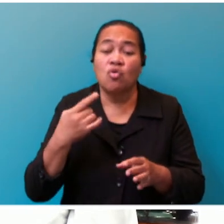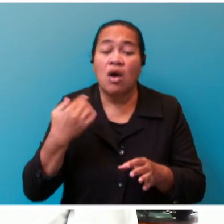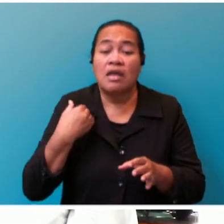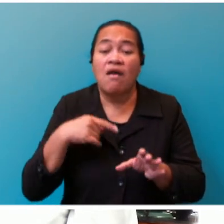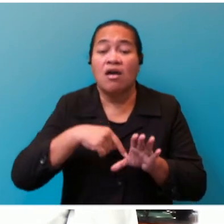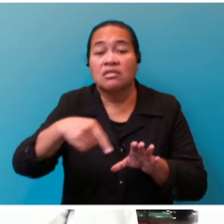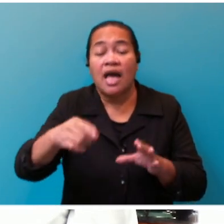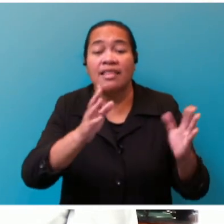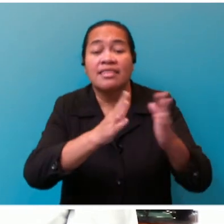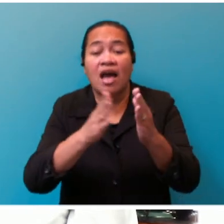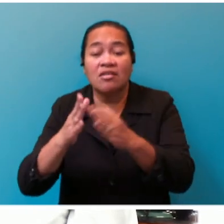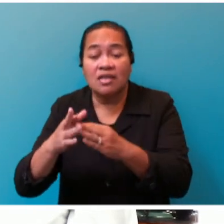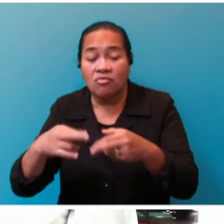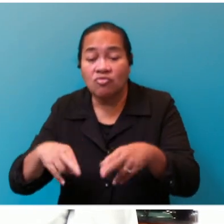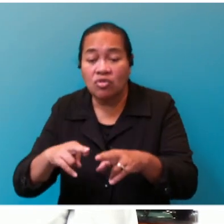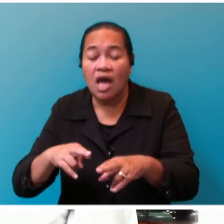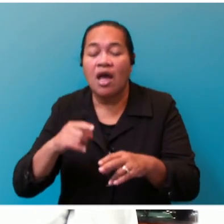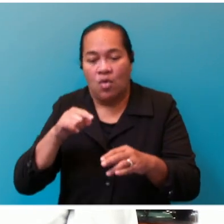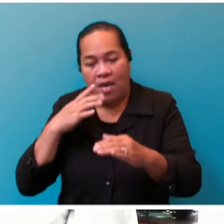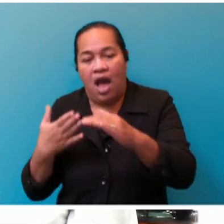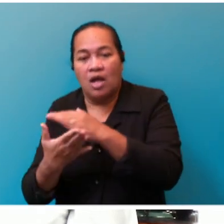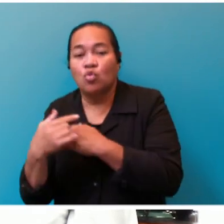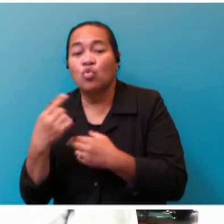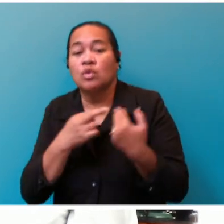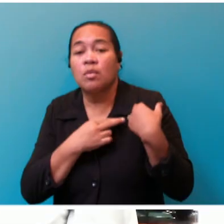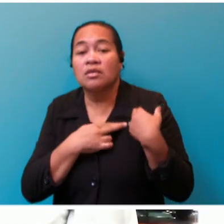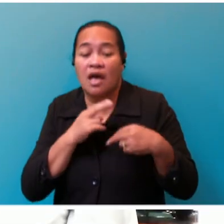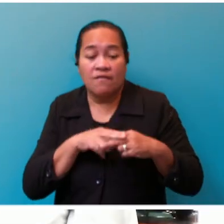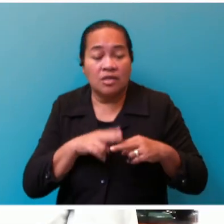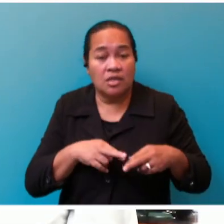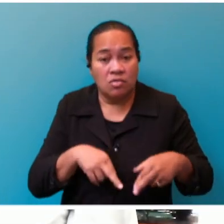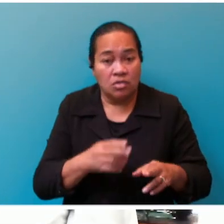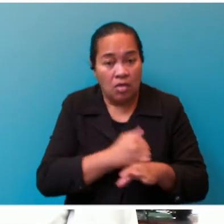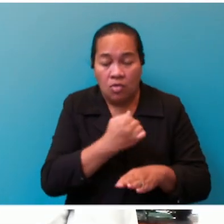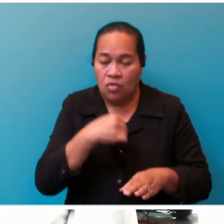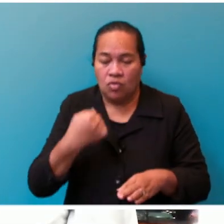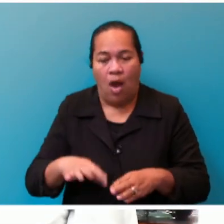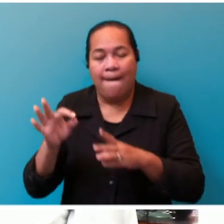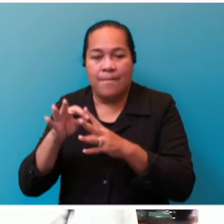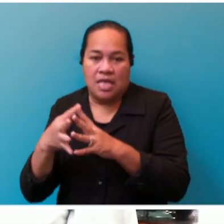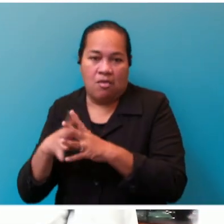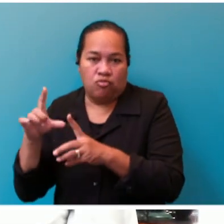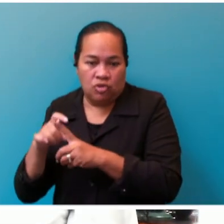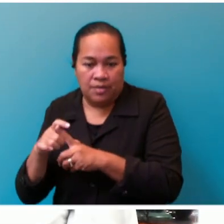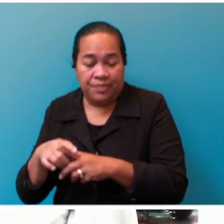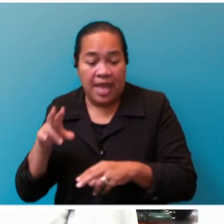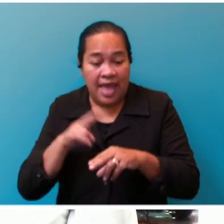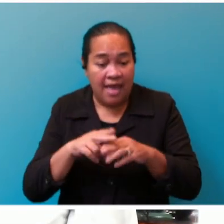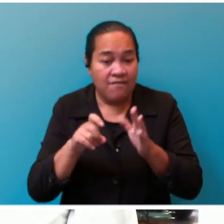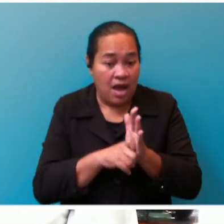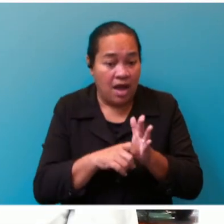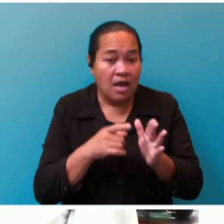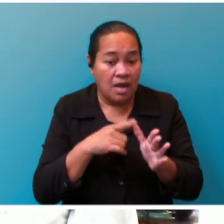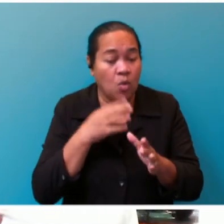boundaries, are now designated to fall under the responsibility of the PWD. The FRA will progressively phase out